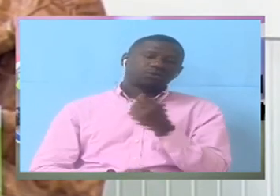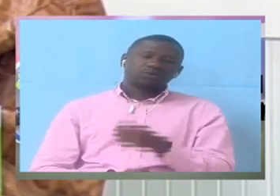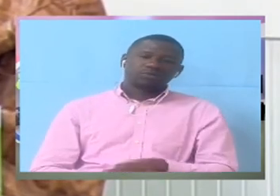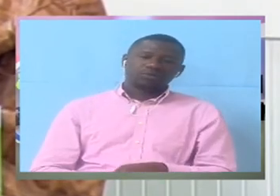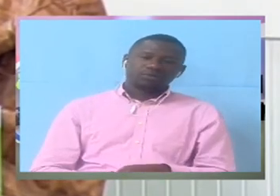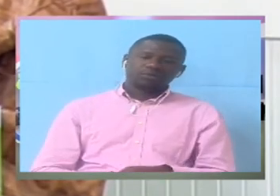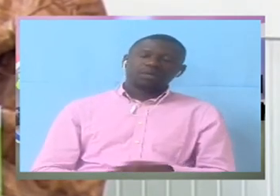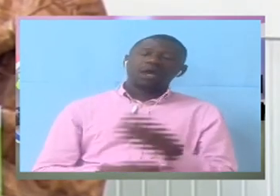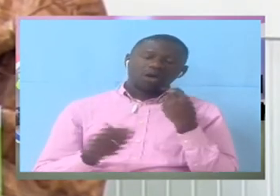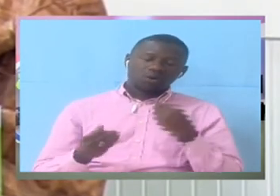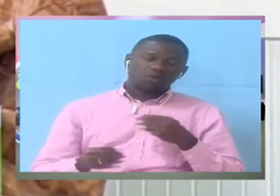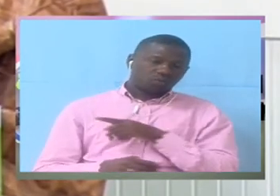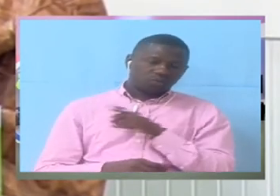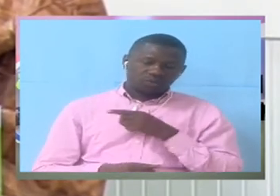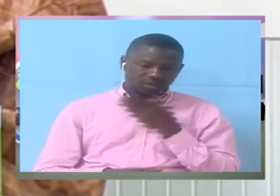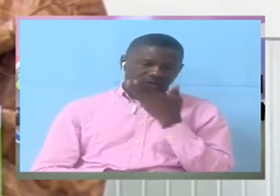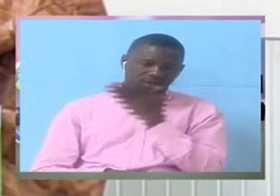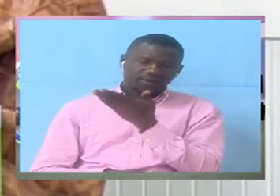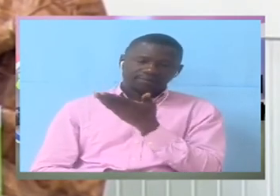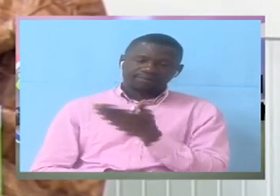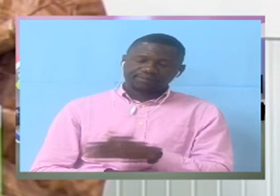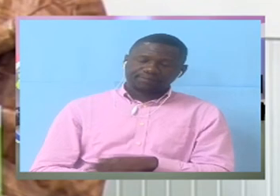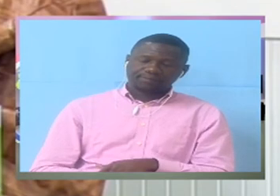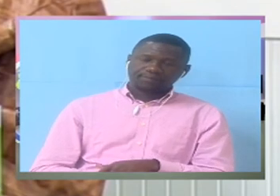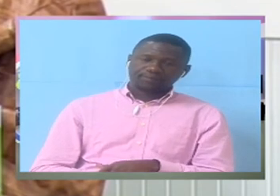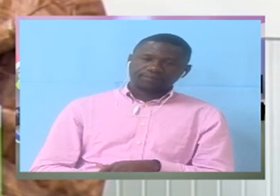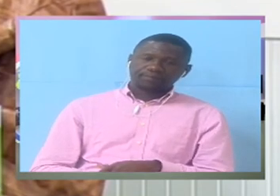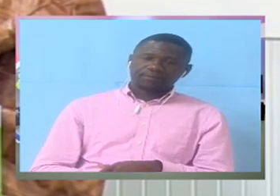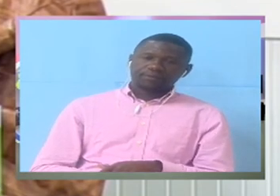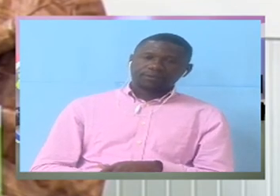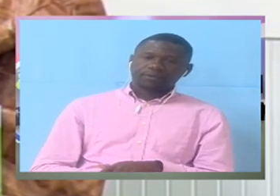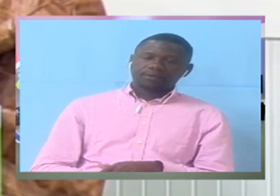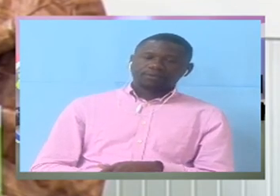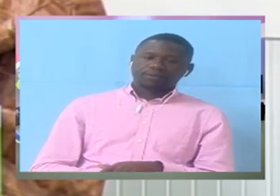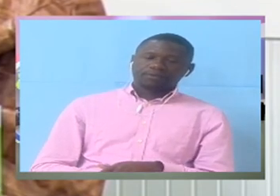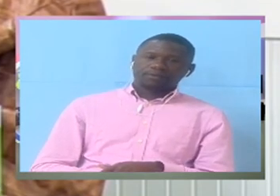were there. General